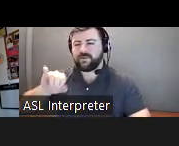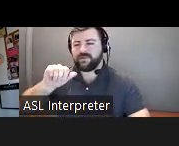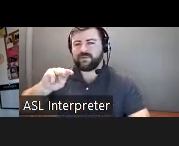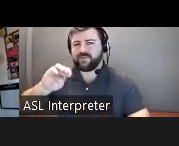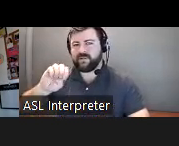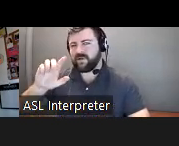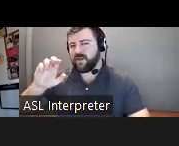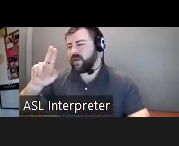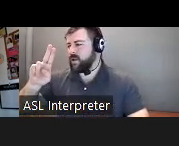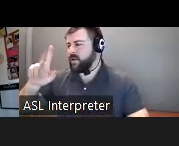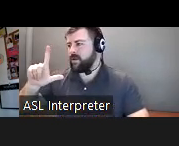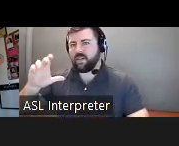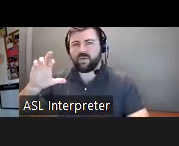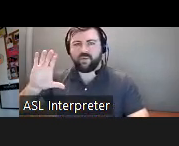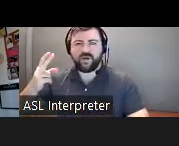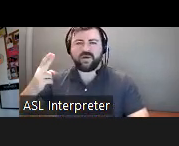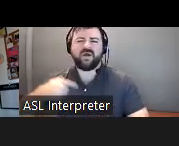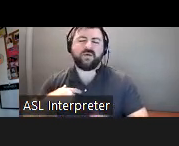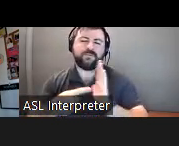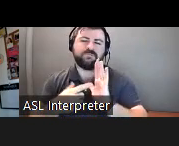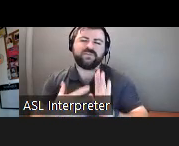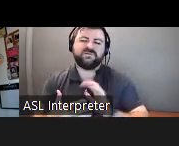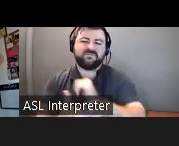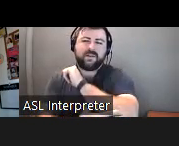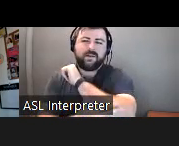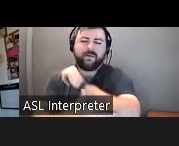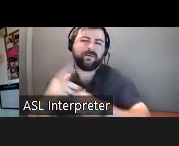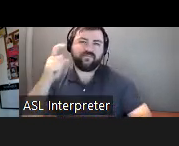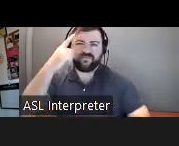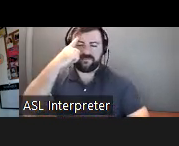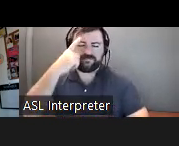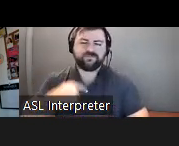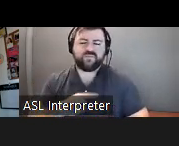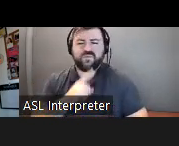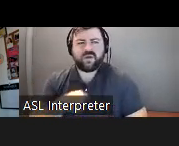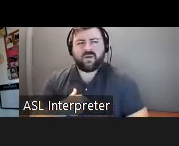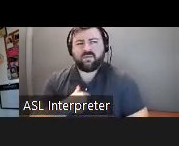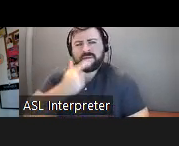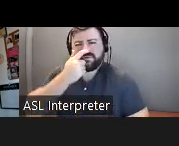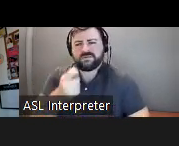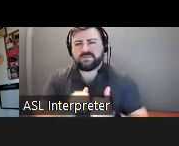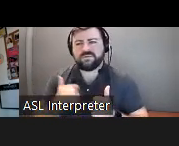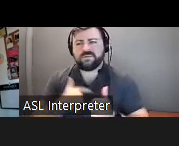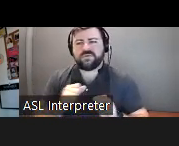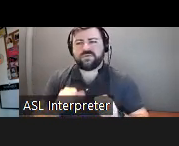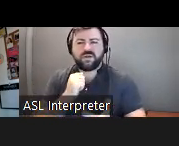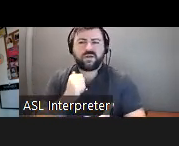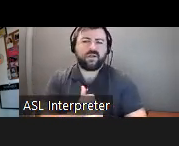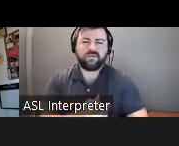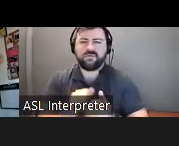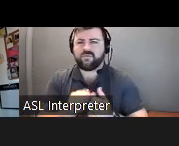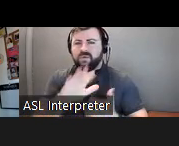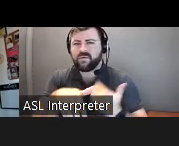county government. You know, really interested in how we can help with, you know, all